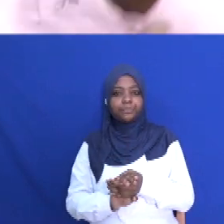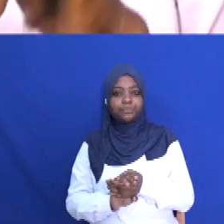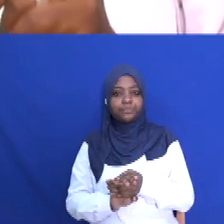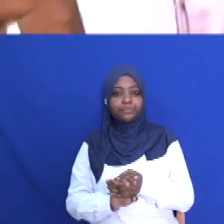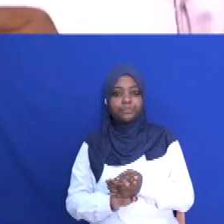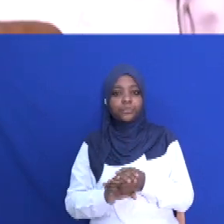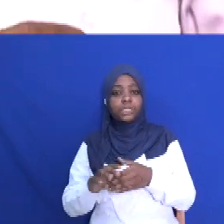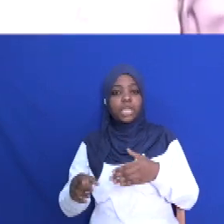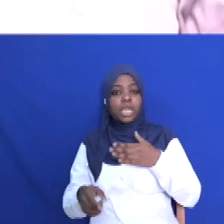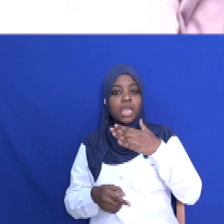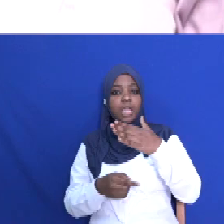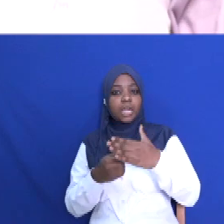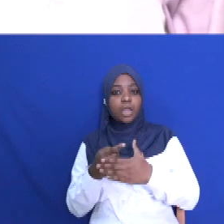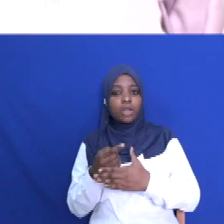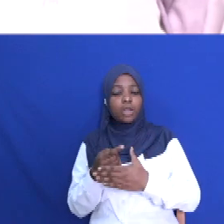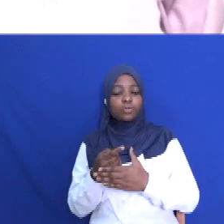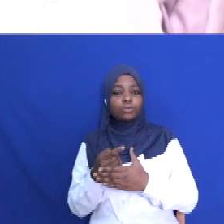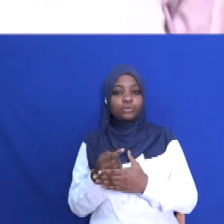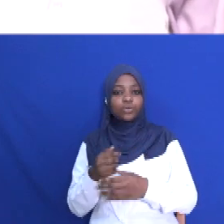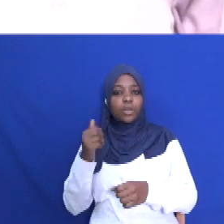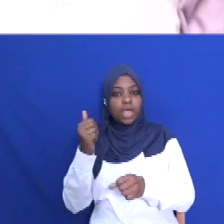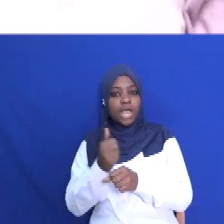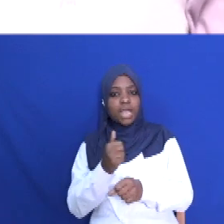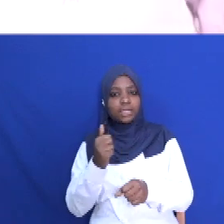Write 2 animals